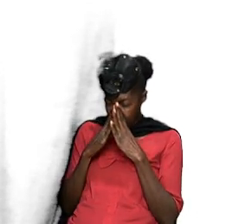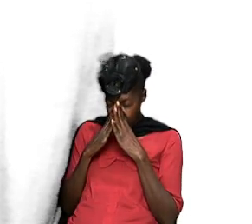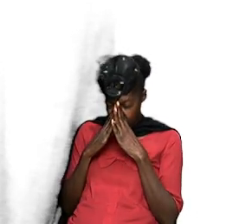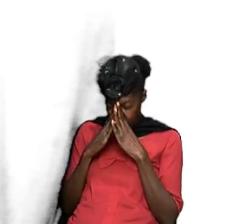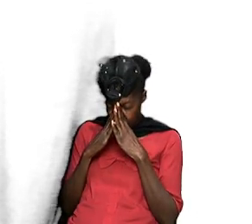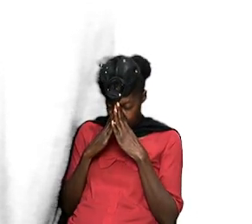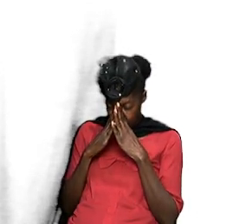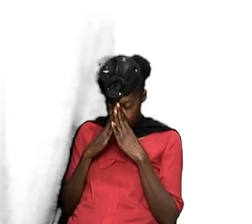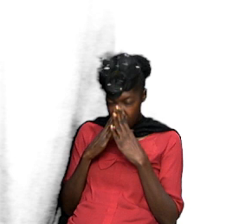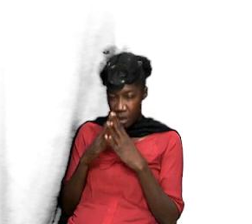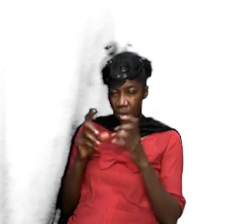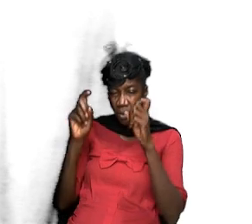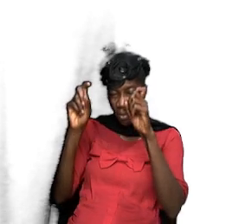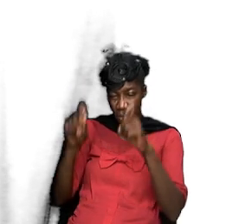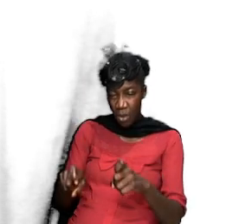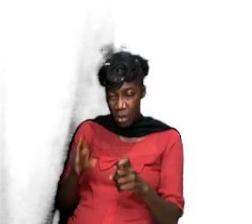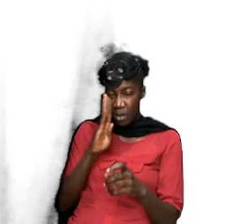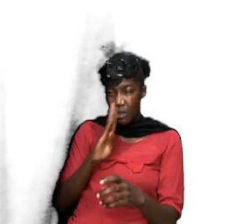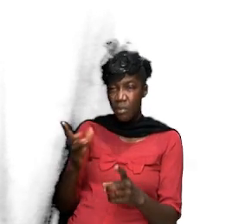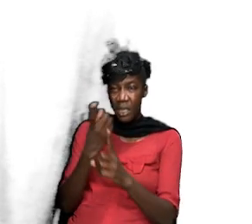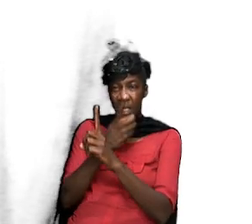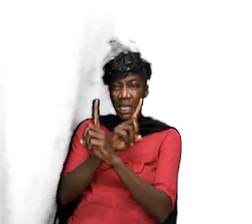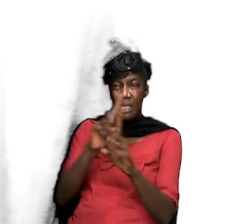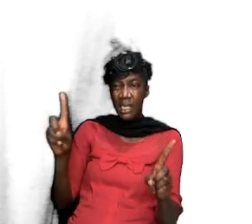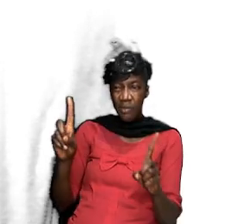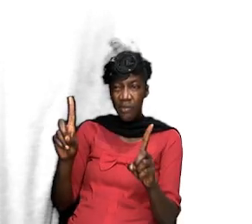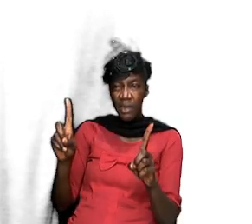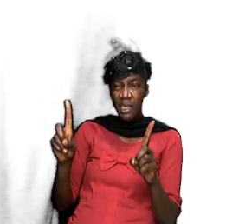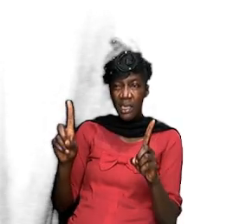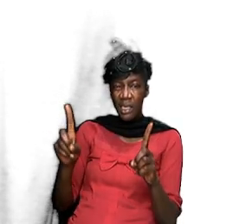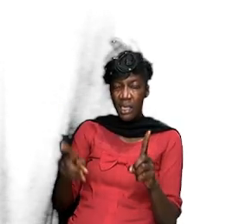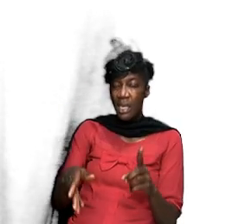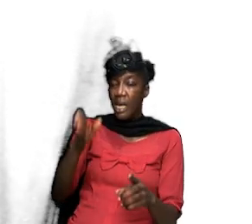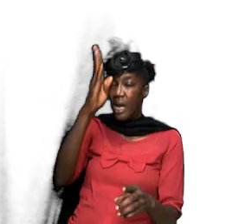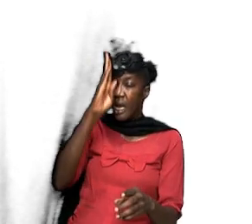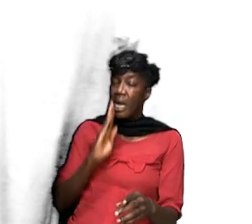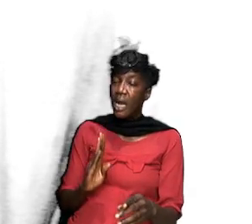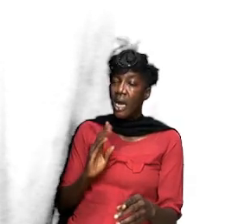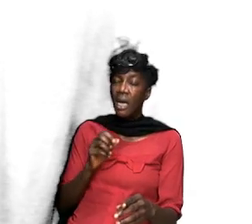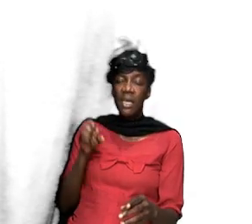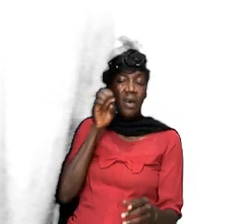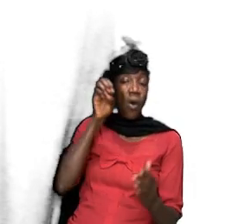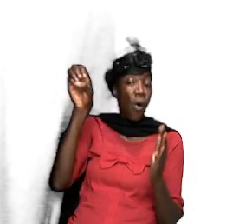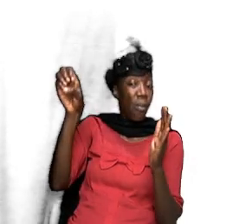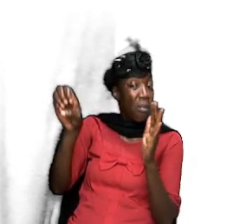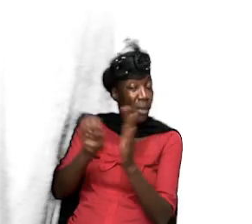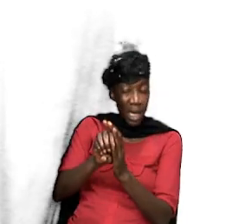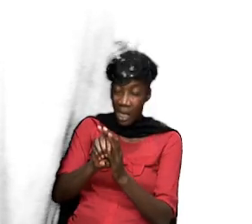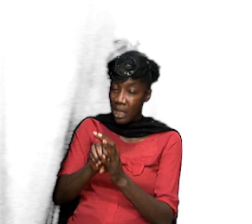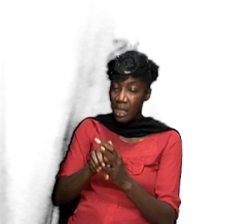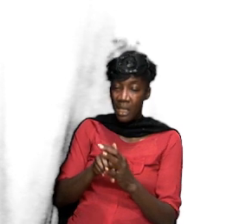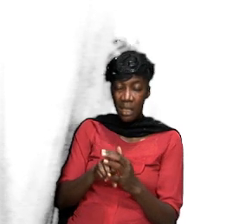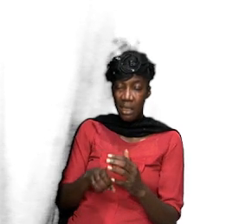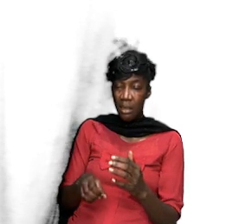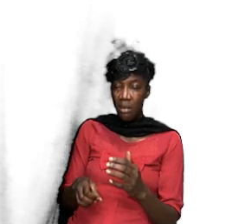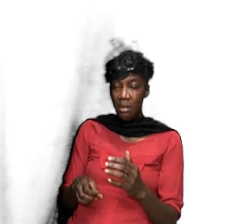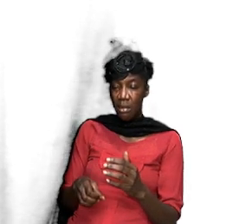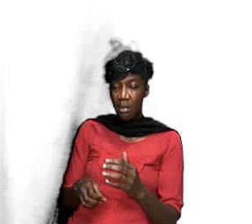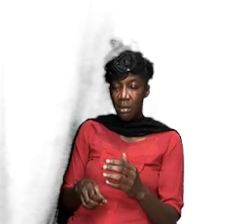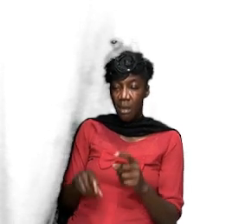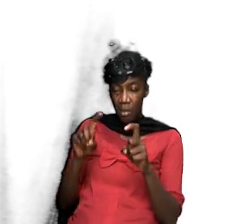we must be different because God commands it. We must be